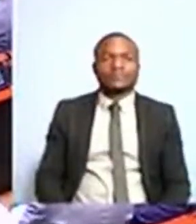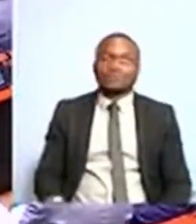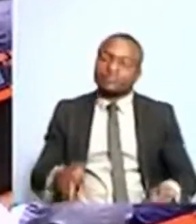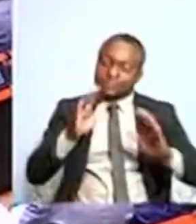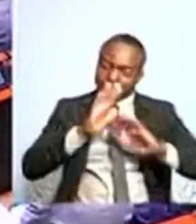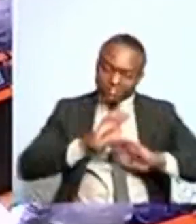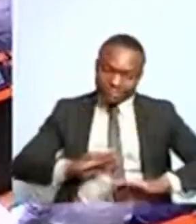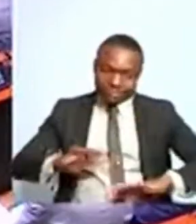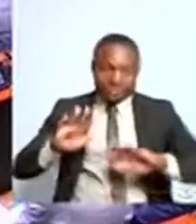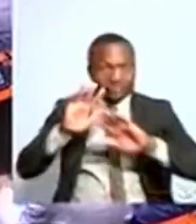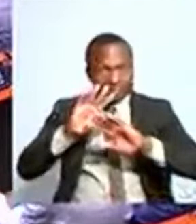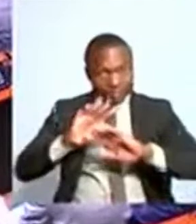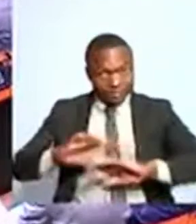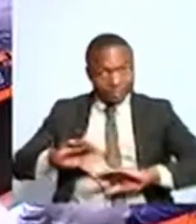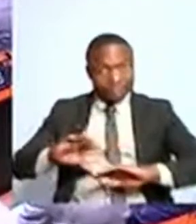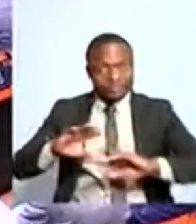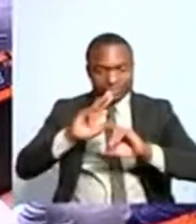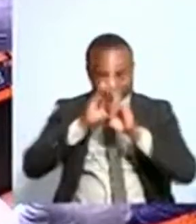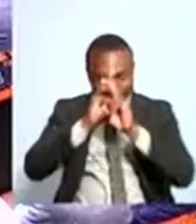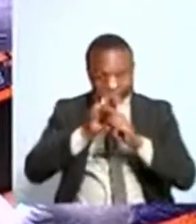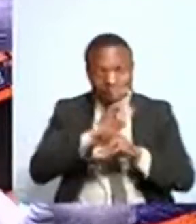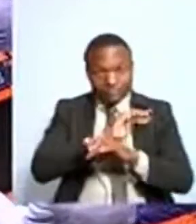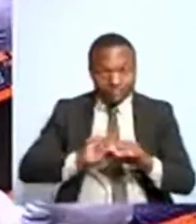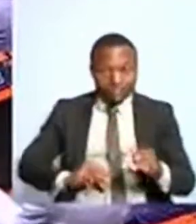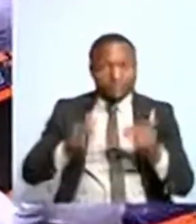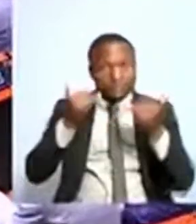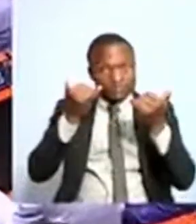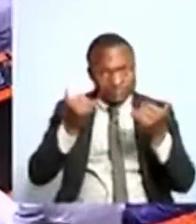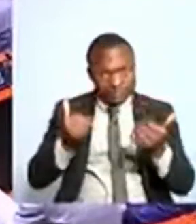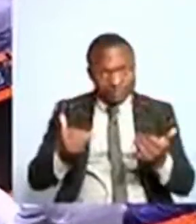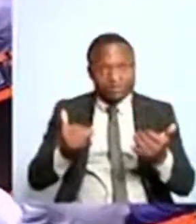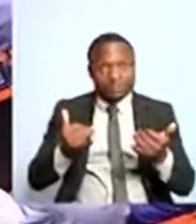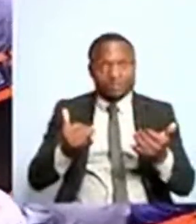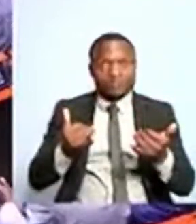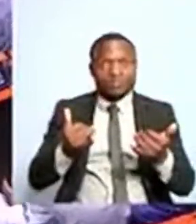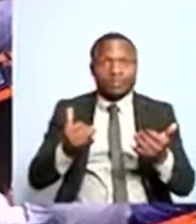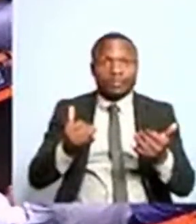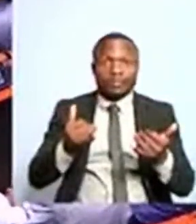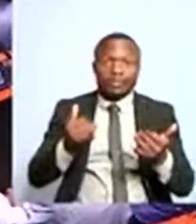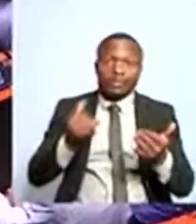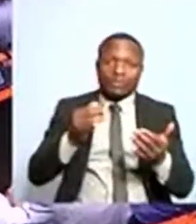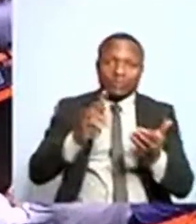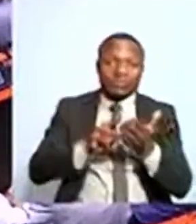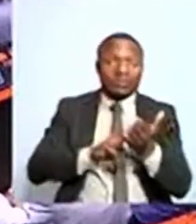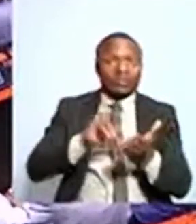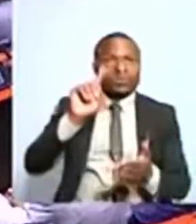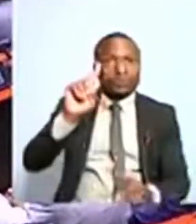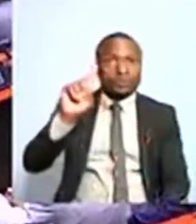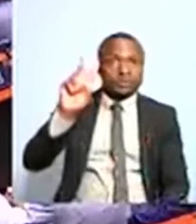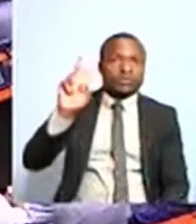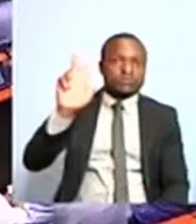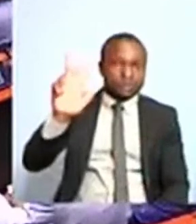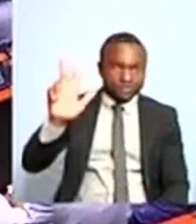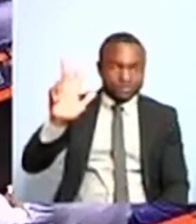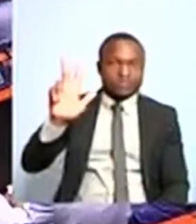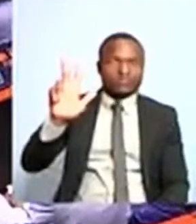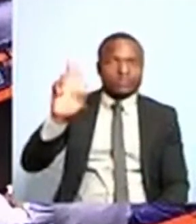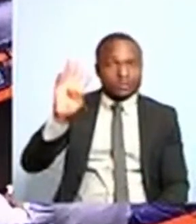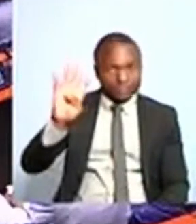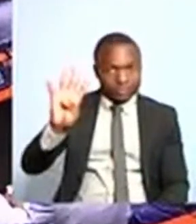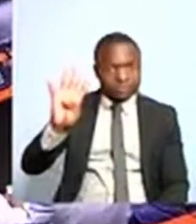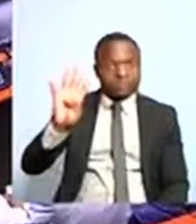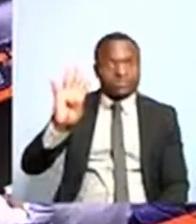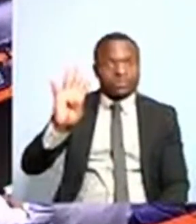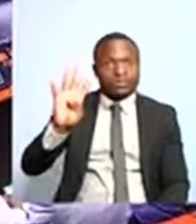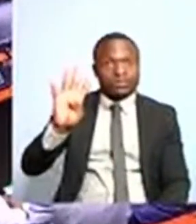Order, honorable members. I now consolidate orders number 1, 2, 3, and 4, and